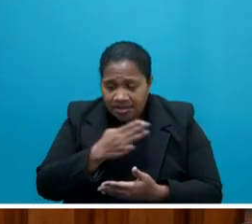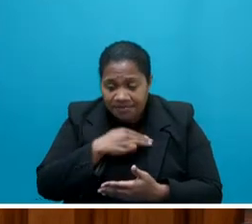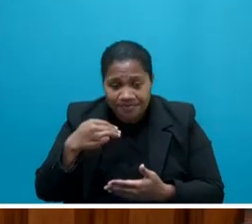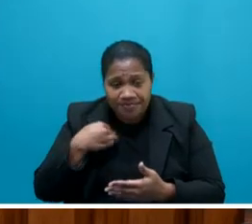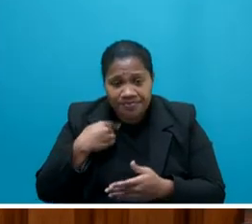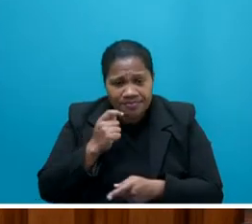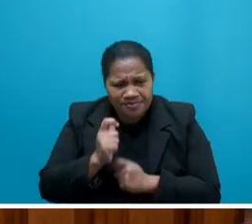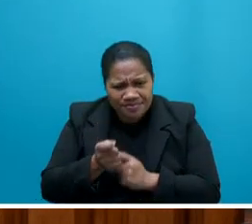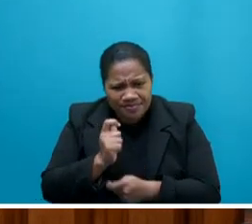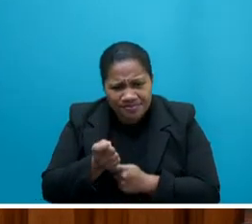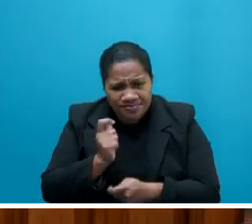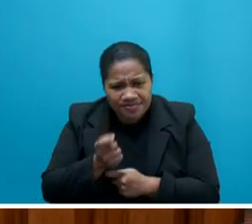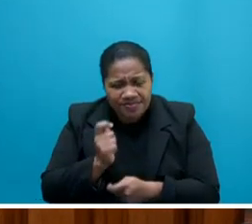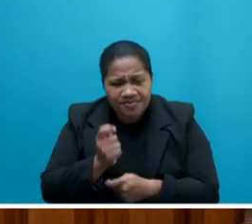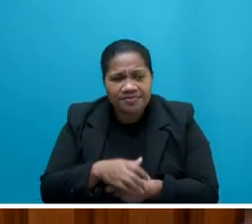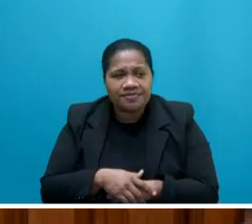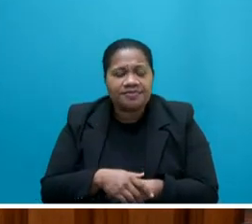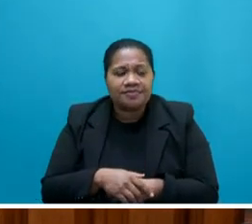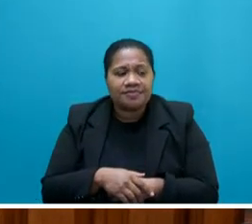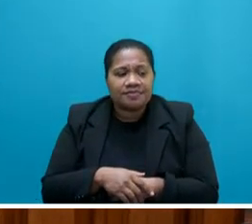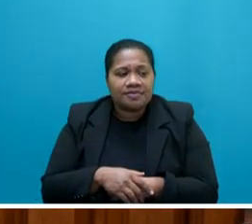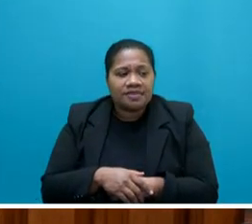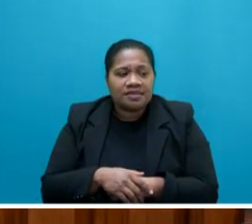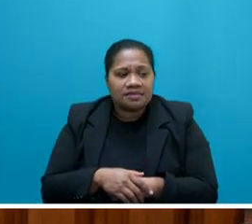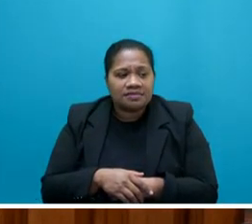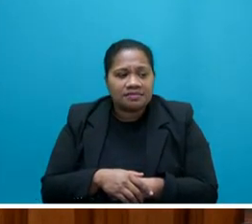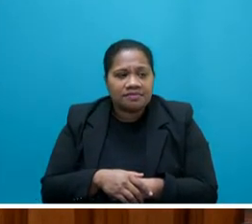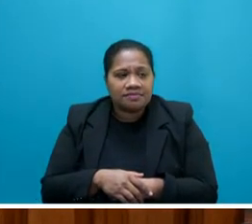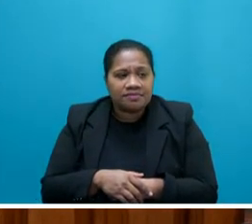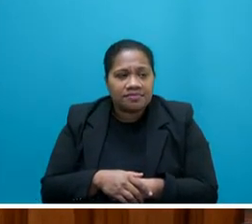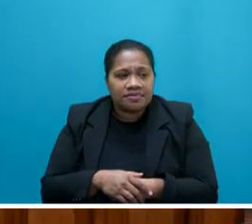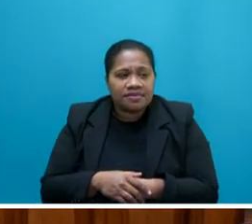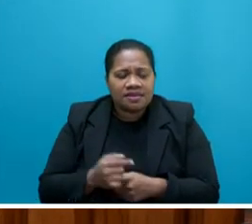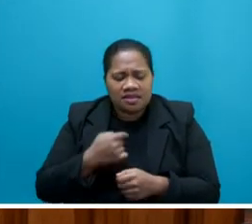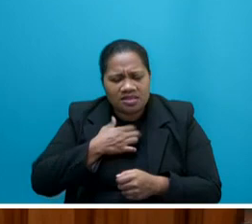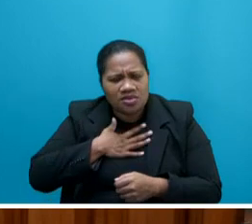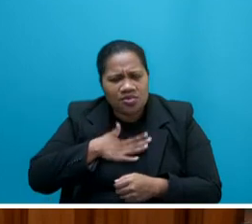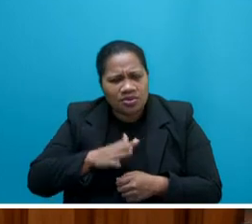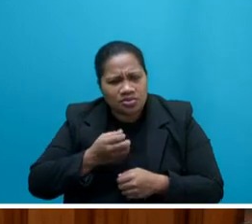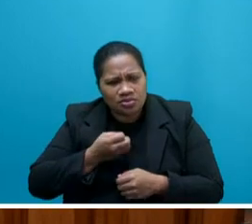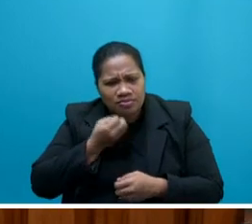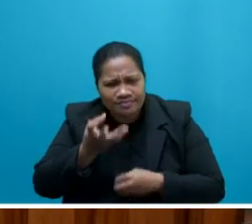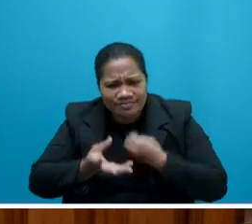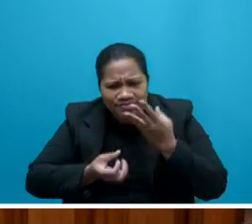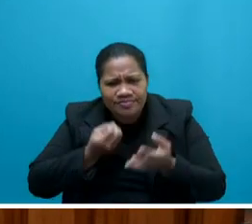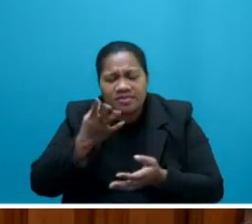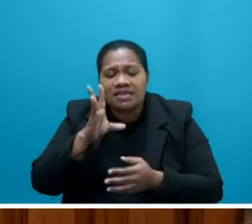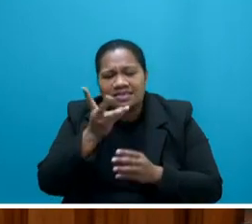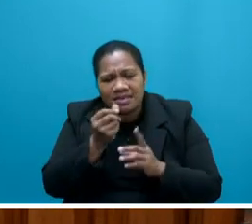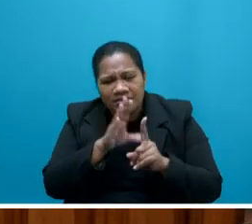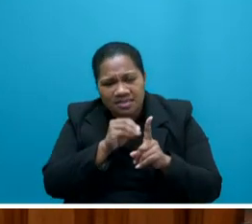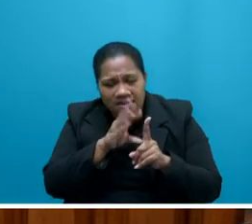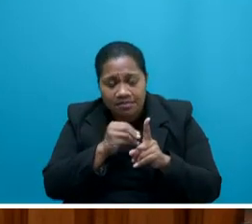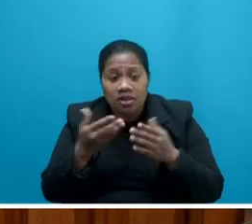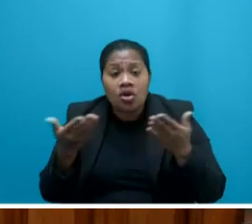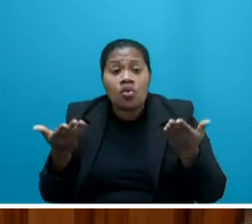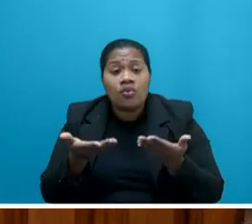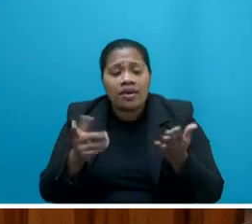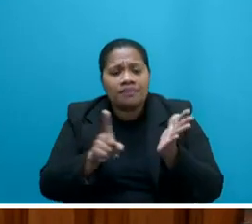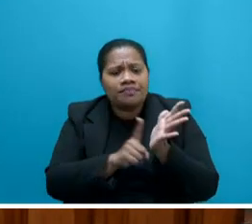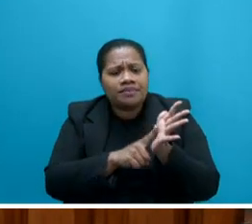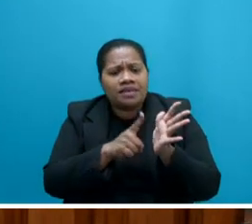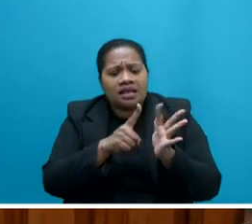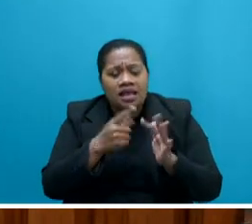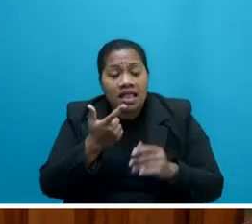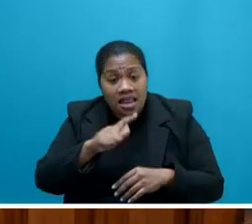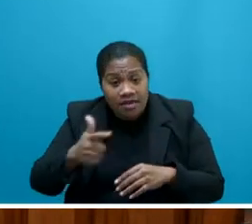embattles the fisheries sectors further. Let me cite some examples of what I'm talking about. At Levuka Wharf, the